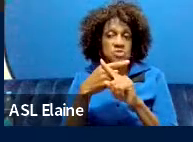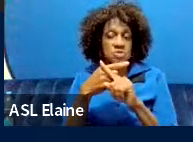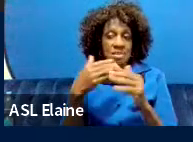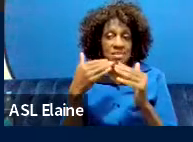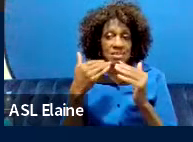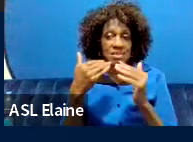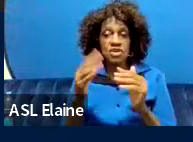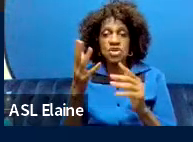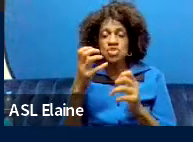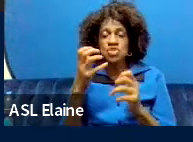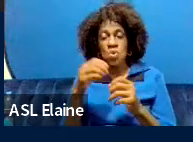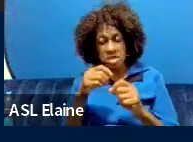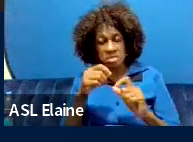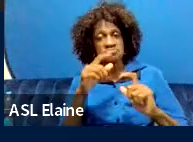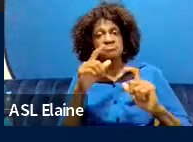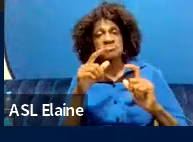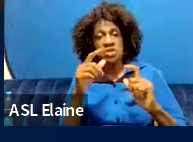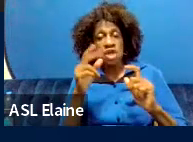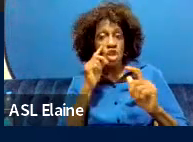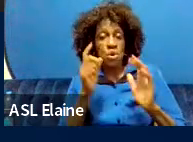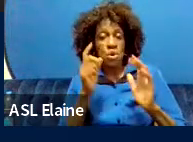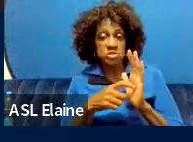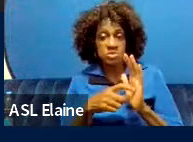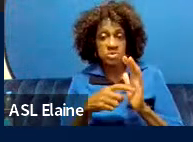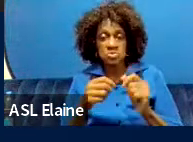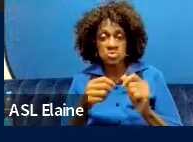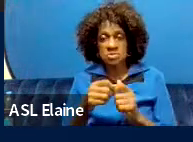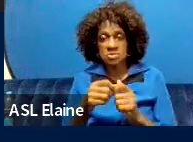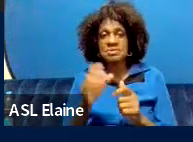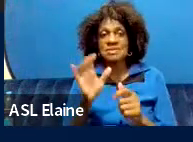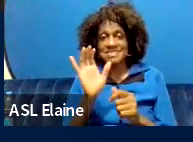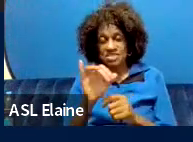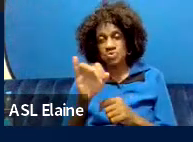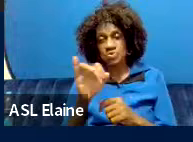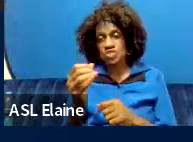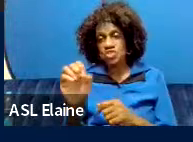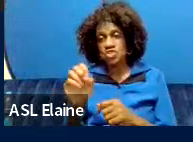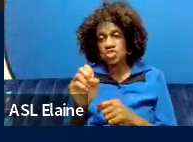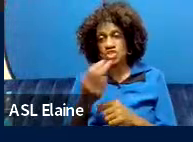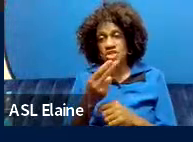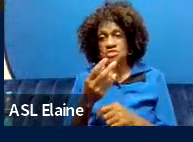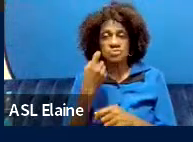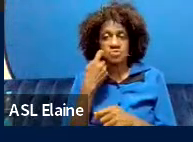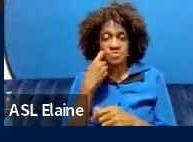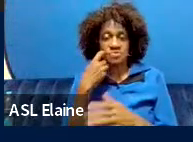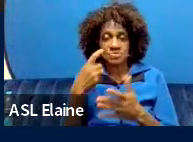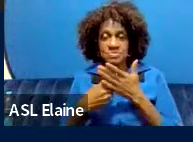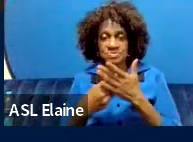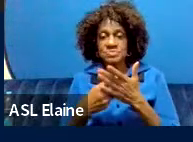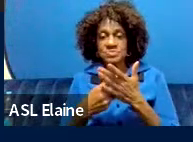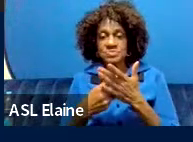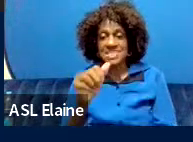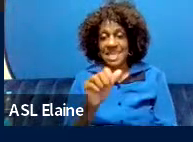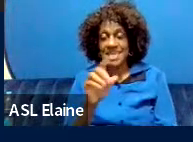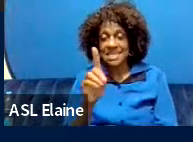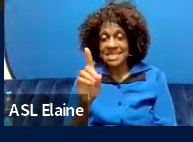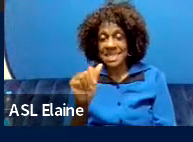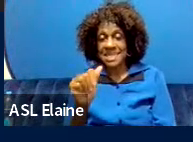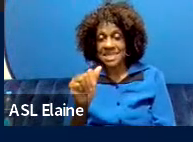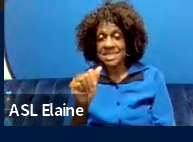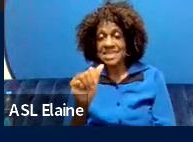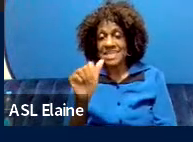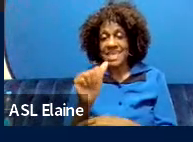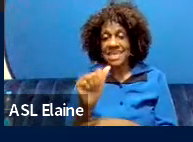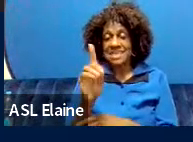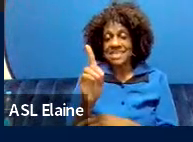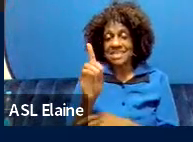want as striking contrast as possible, which Josh had just previously covered. The ADA and ABA